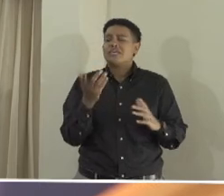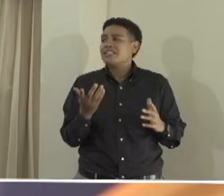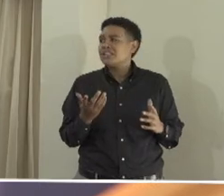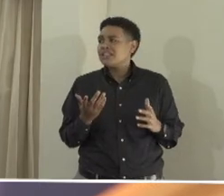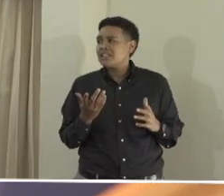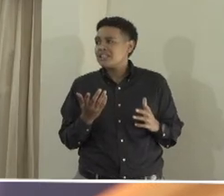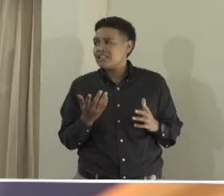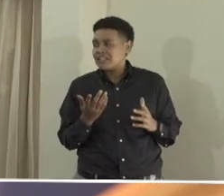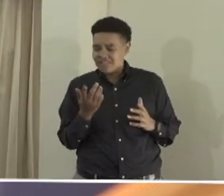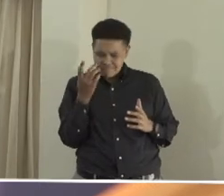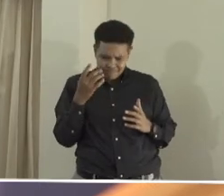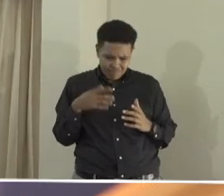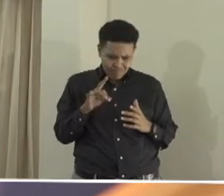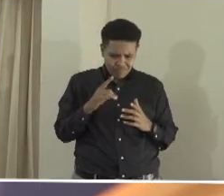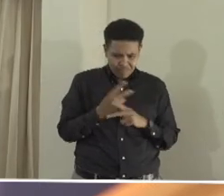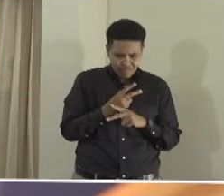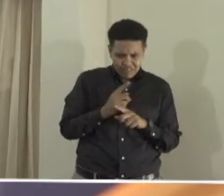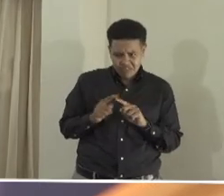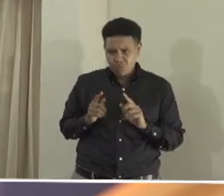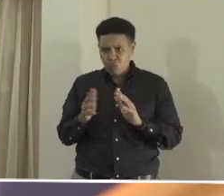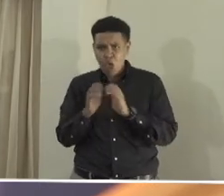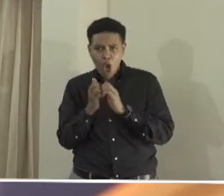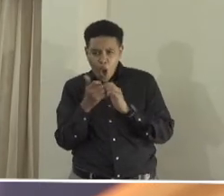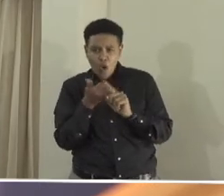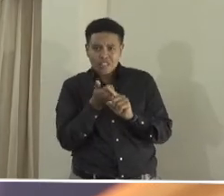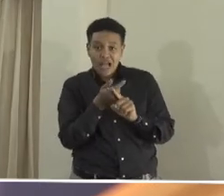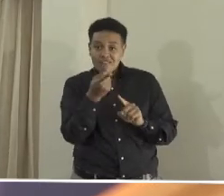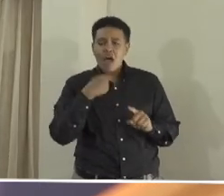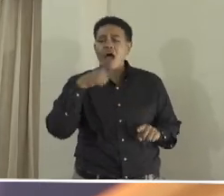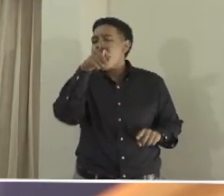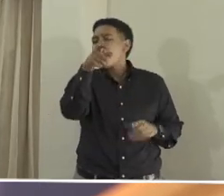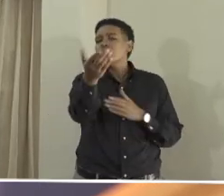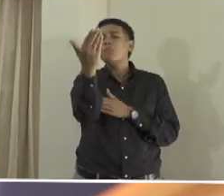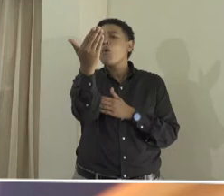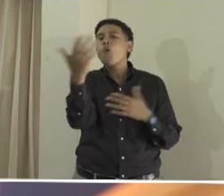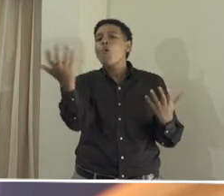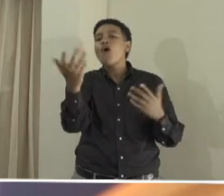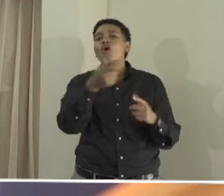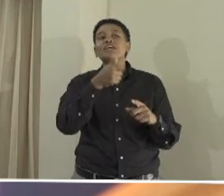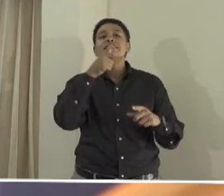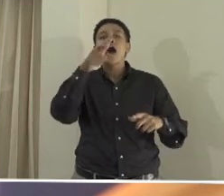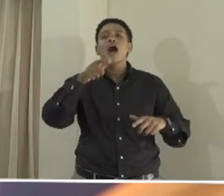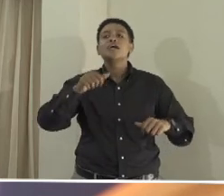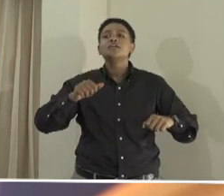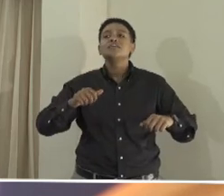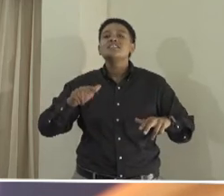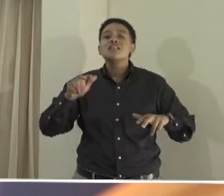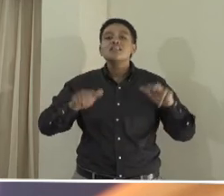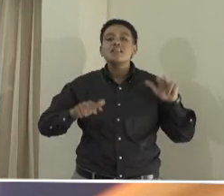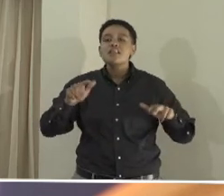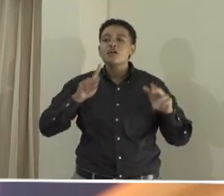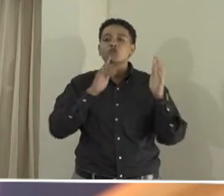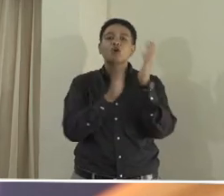proper. But I'm asking you this morning not to hesitate to praise the